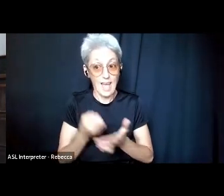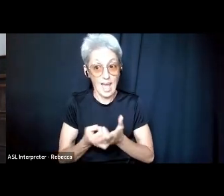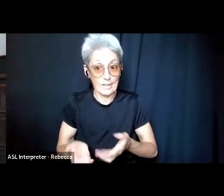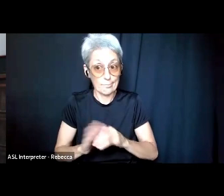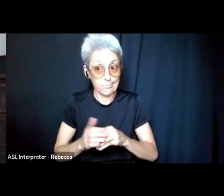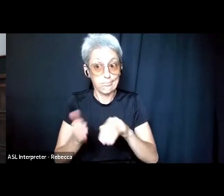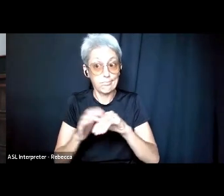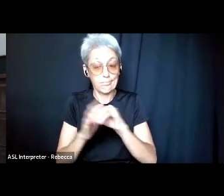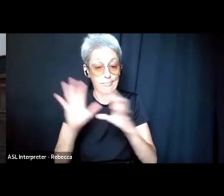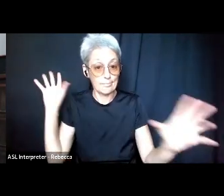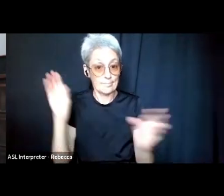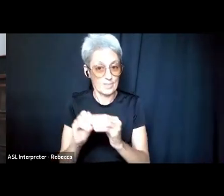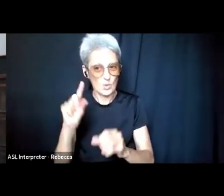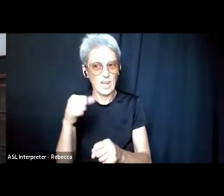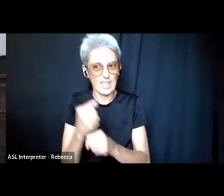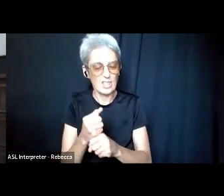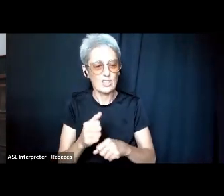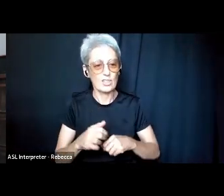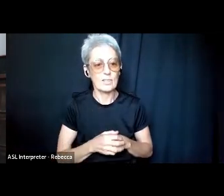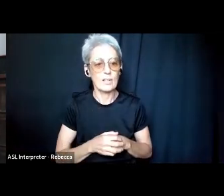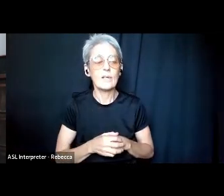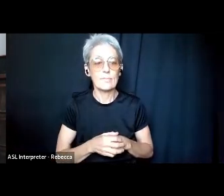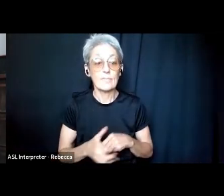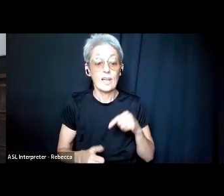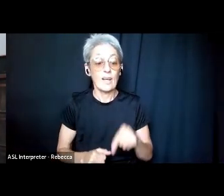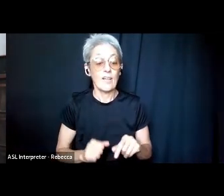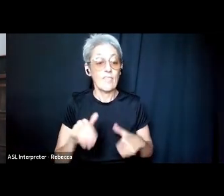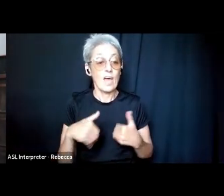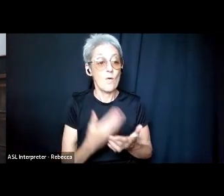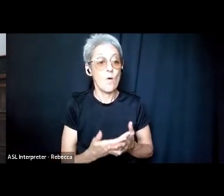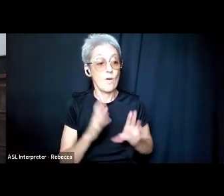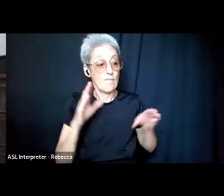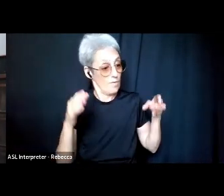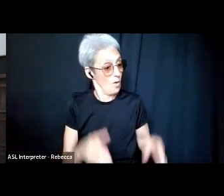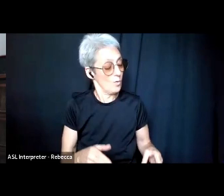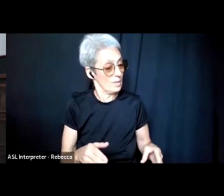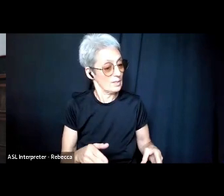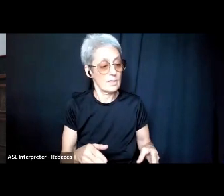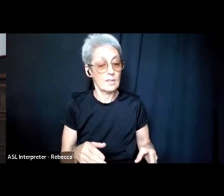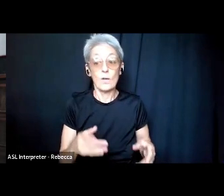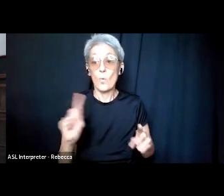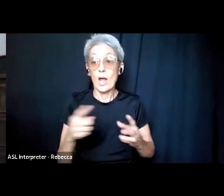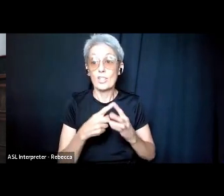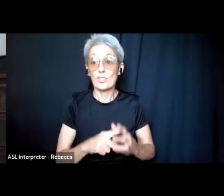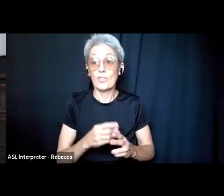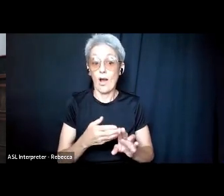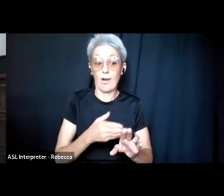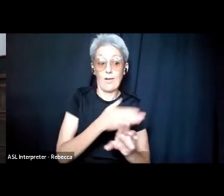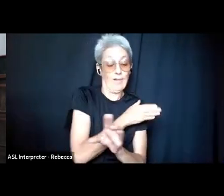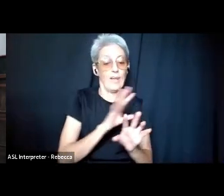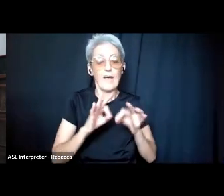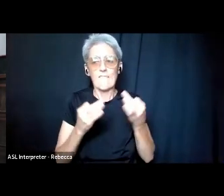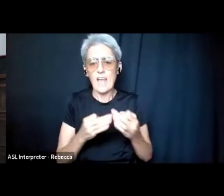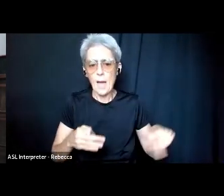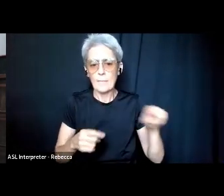work. This whole movement came out of the passion of family members saying, we want to support each